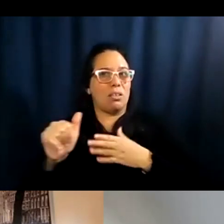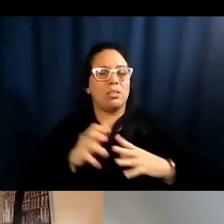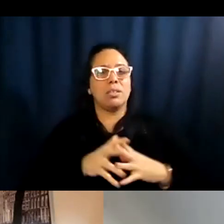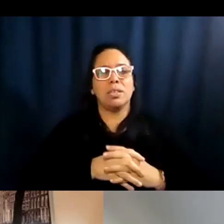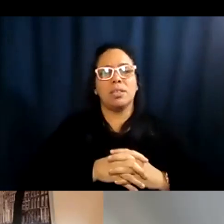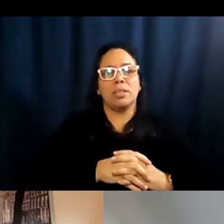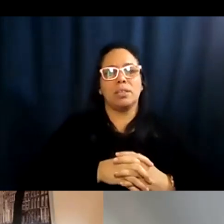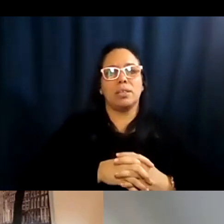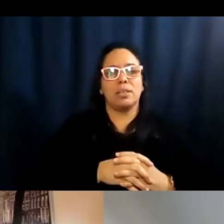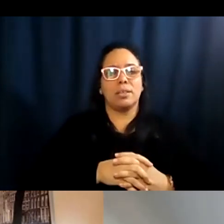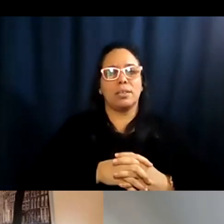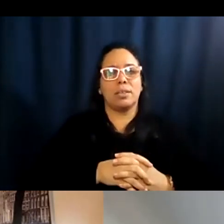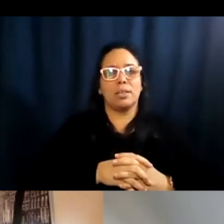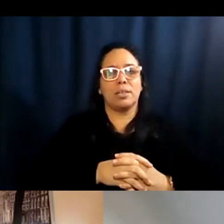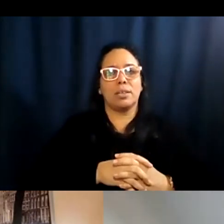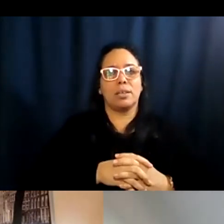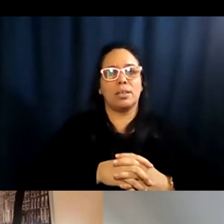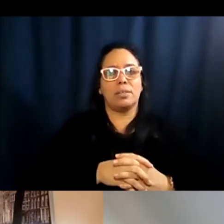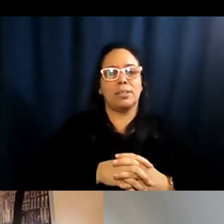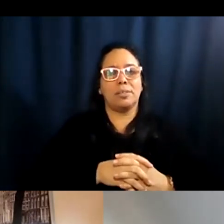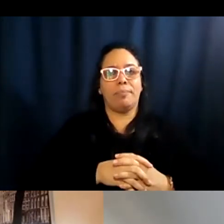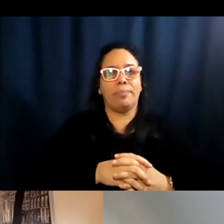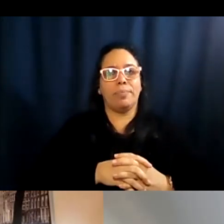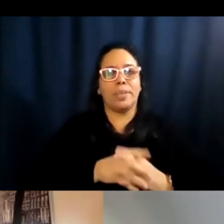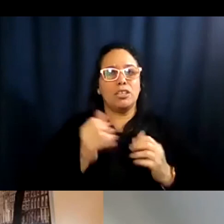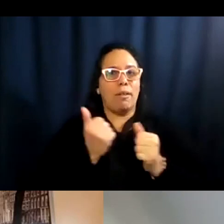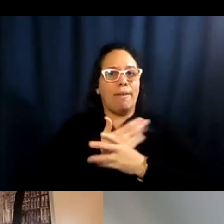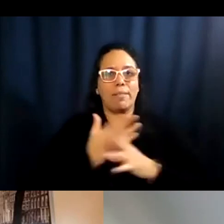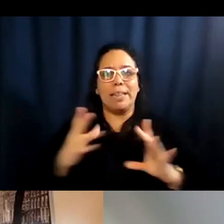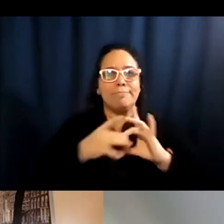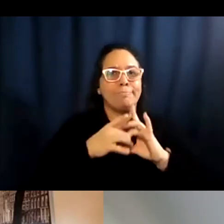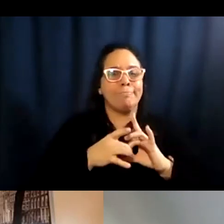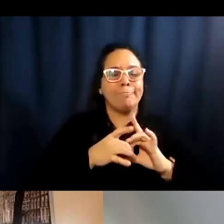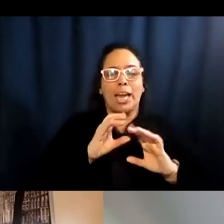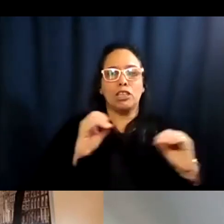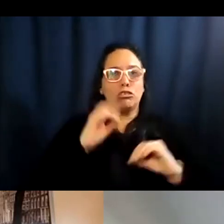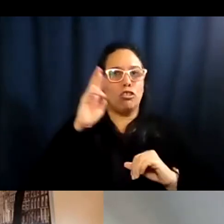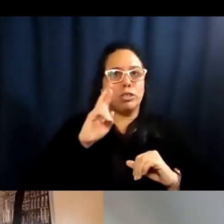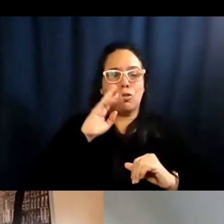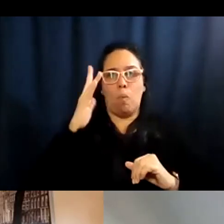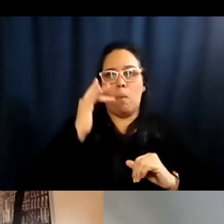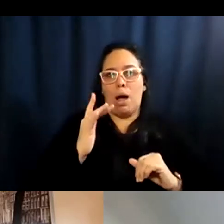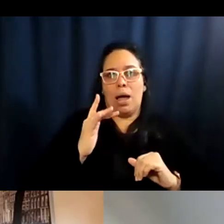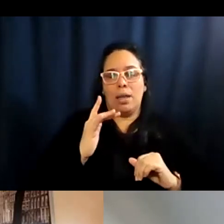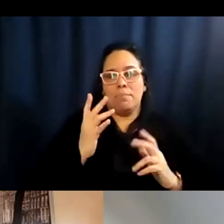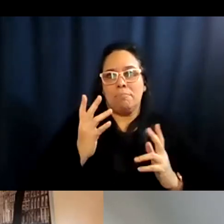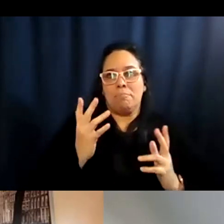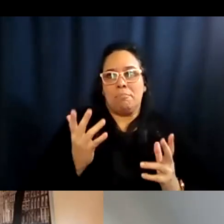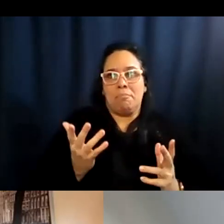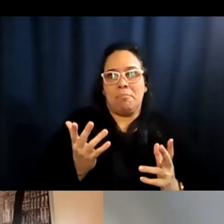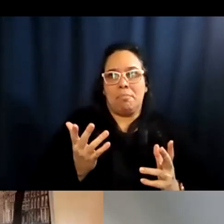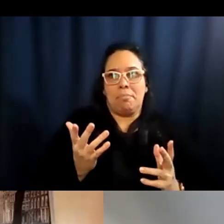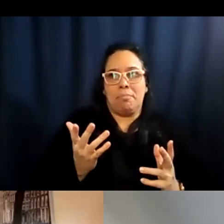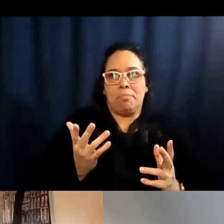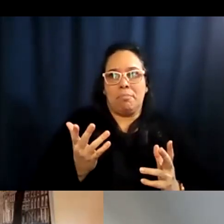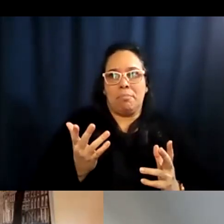And so, yeah, so, it, everything ties in together, and there's no reason why, you know, if we can imagine a world without police, there's no